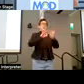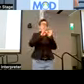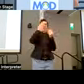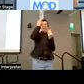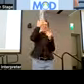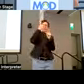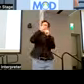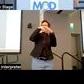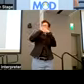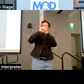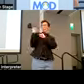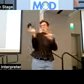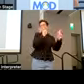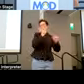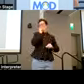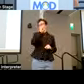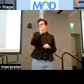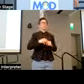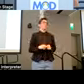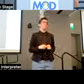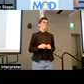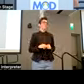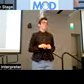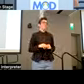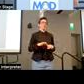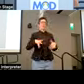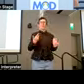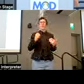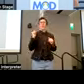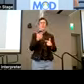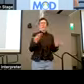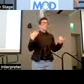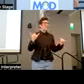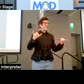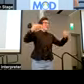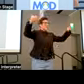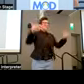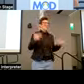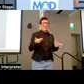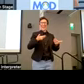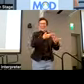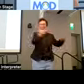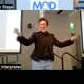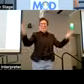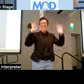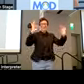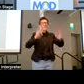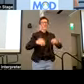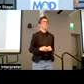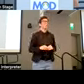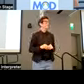accessible to all of us. So I'm so happy that everyone's here today. I just want to welcome you. And